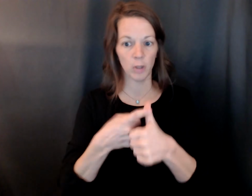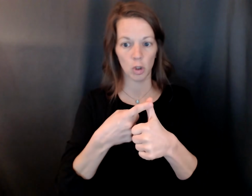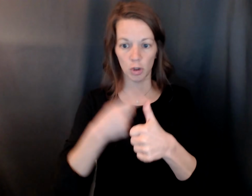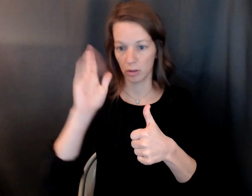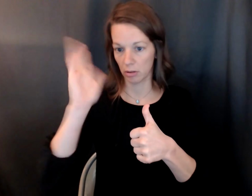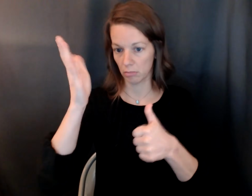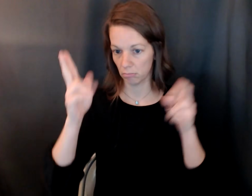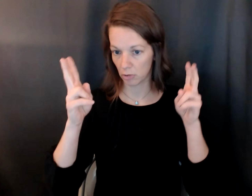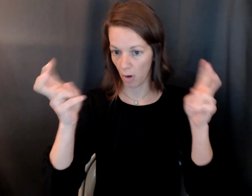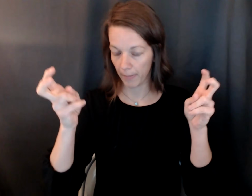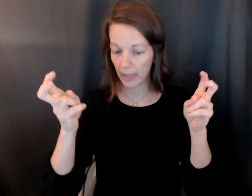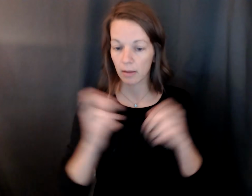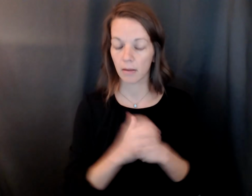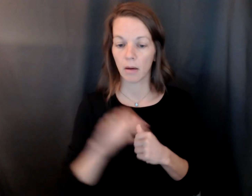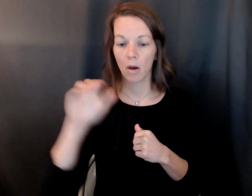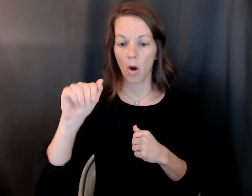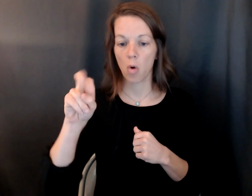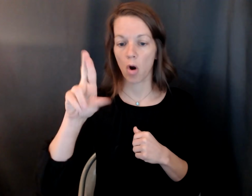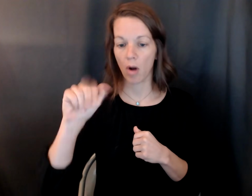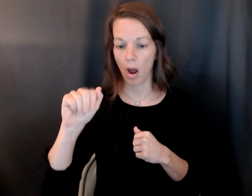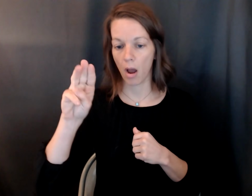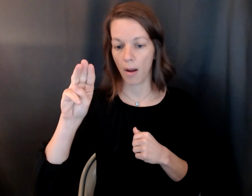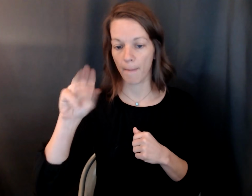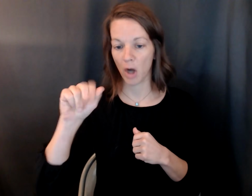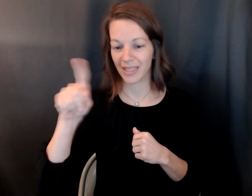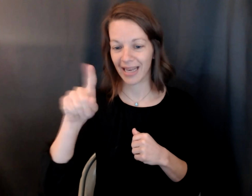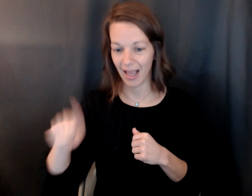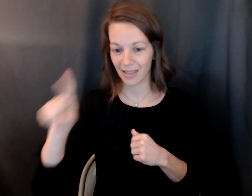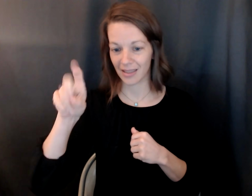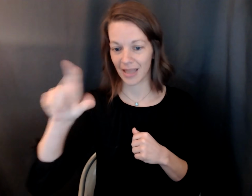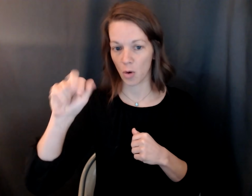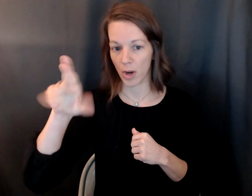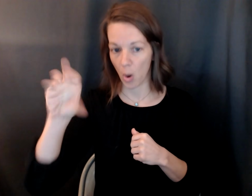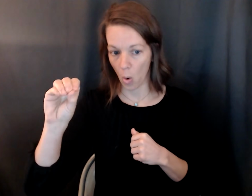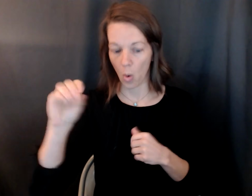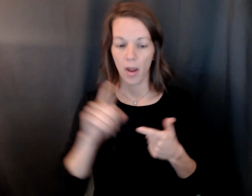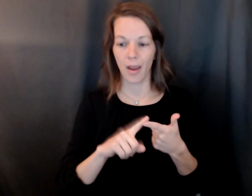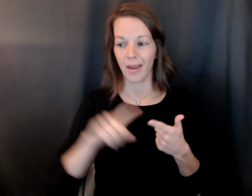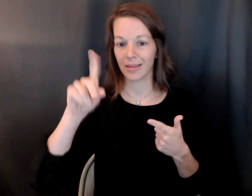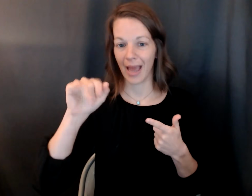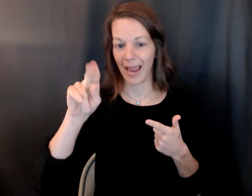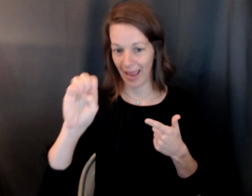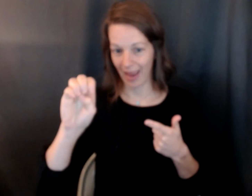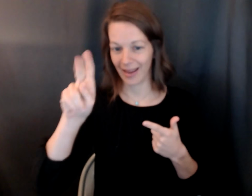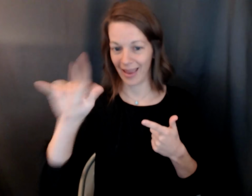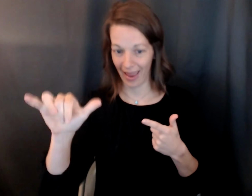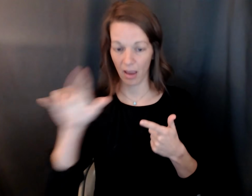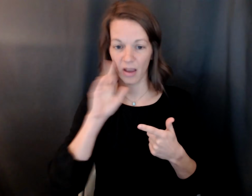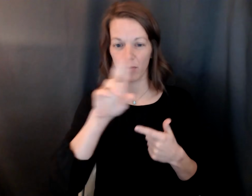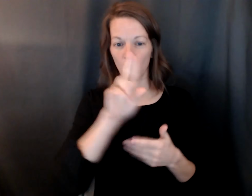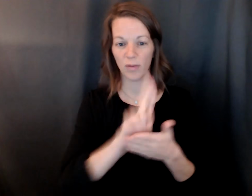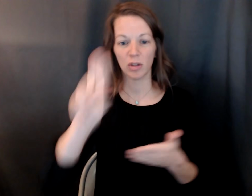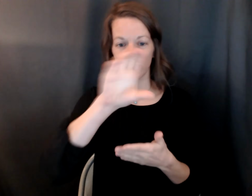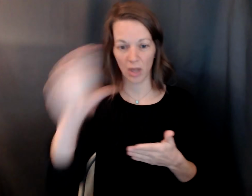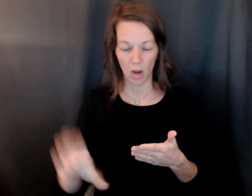talk by Aurora Martinez Del Rio and Diane K. Rentari from the University of Chicago. Repetition